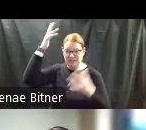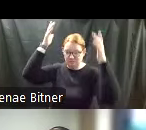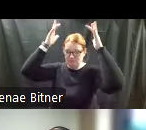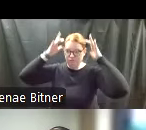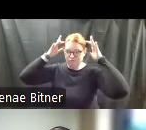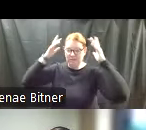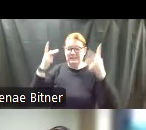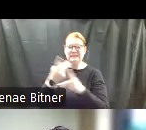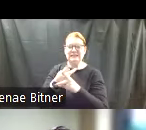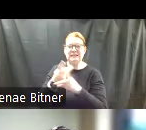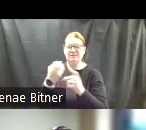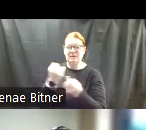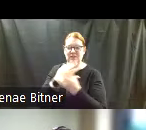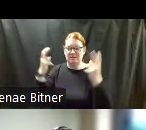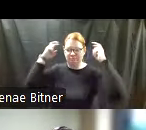equipment in place.